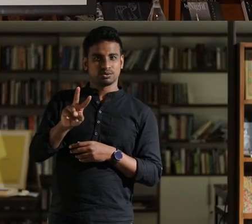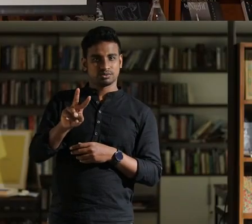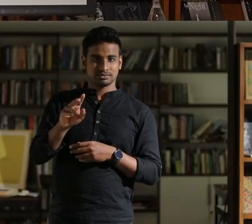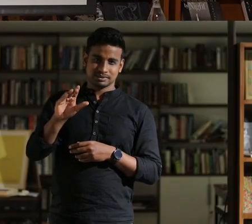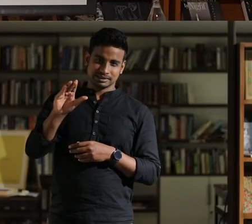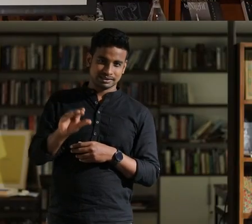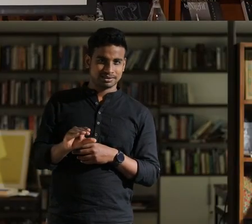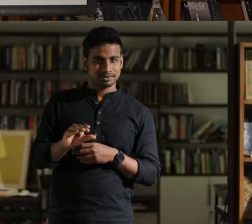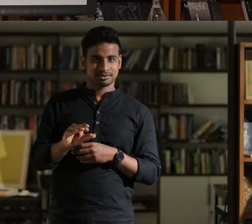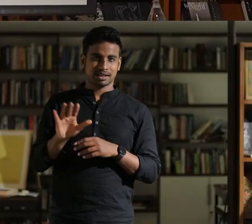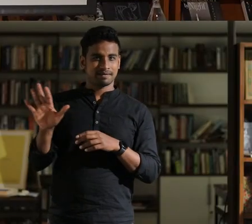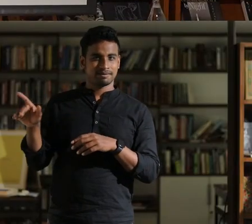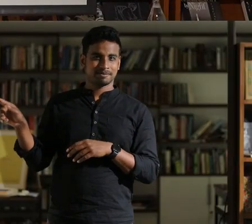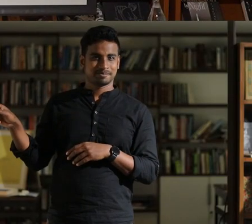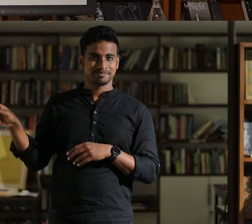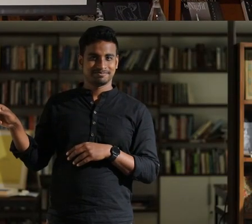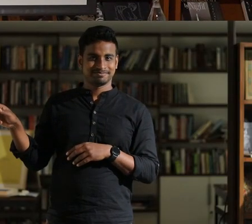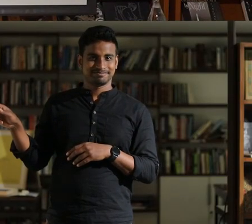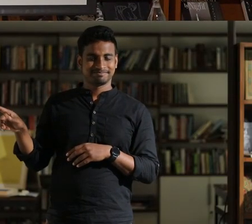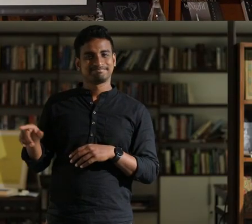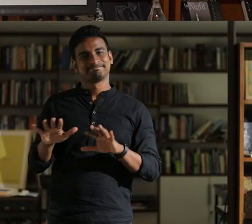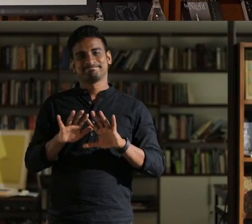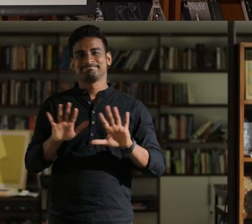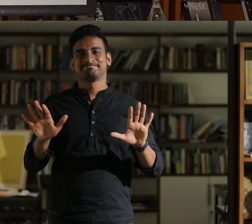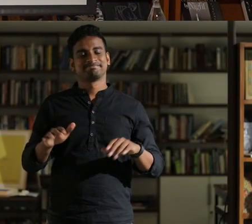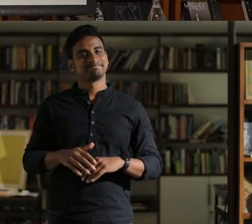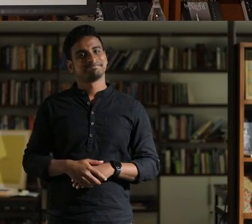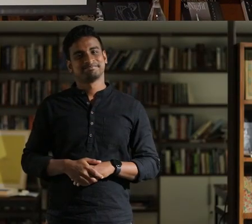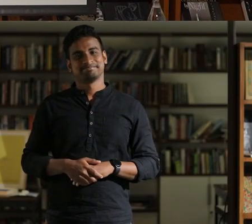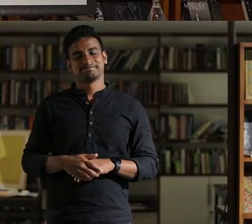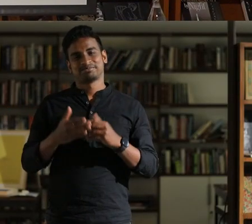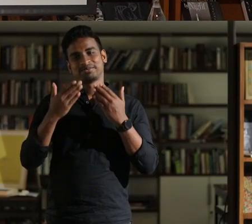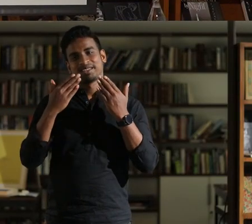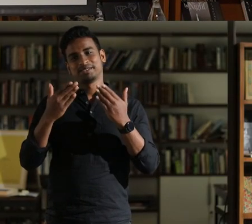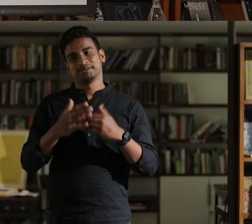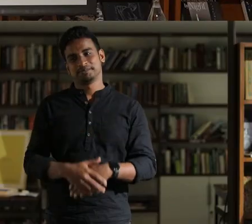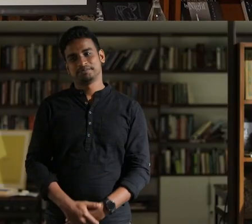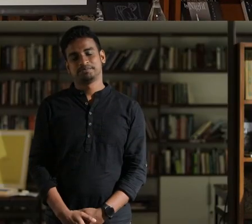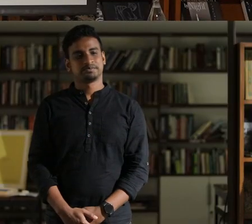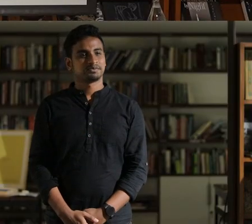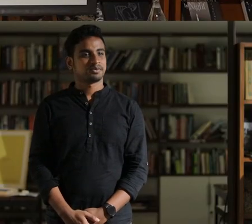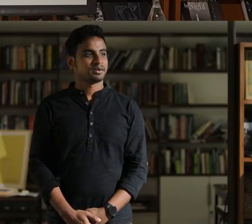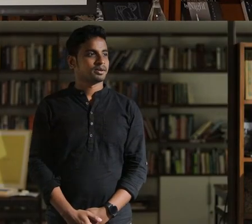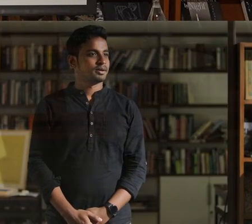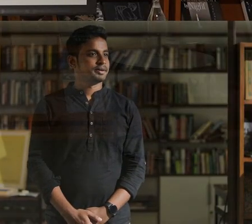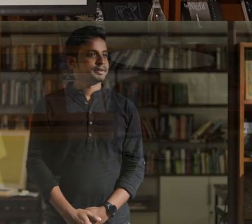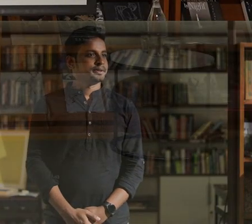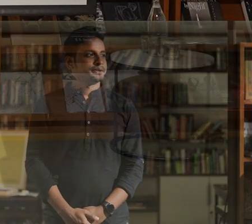I think that's all for now. Thank you.